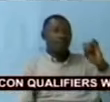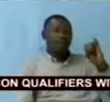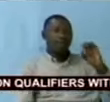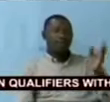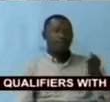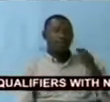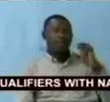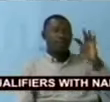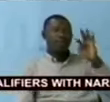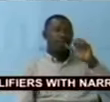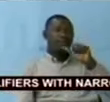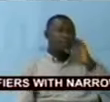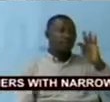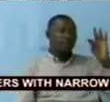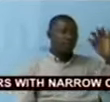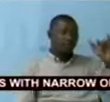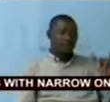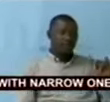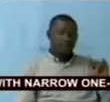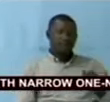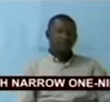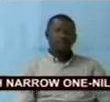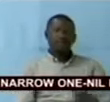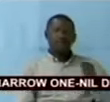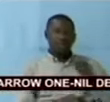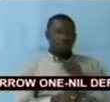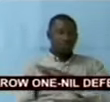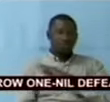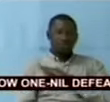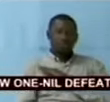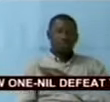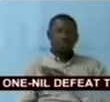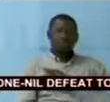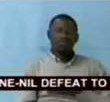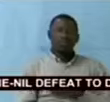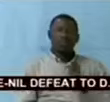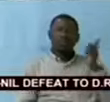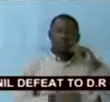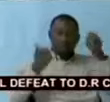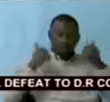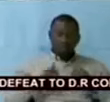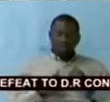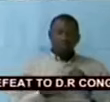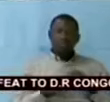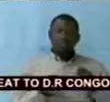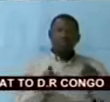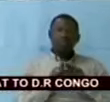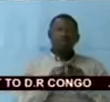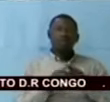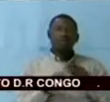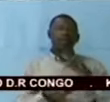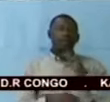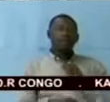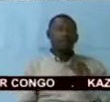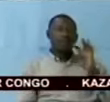What happened to Mr. Fati? We were all part of the same team. After